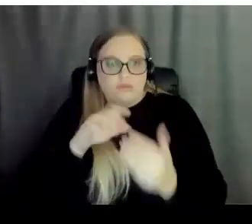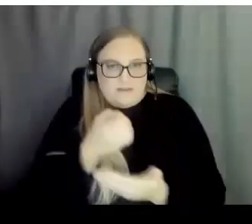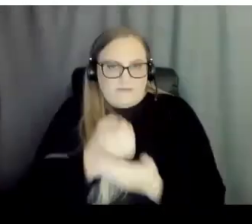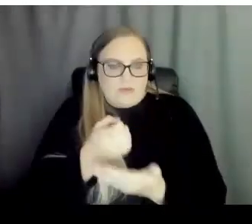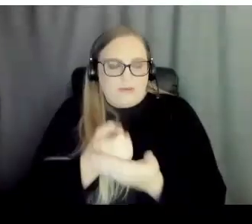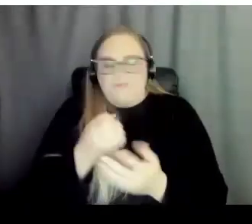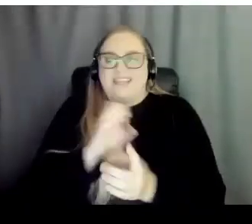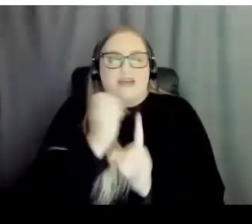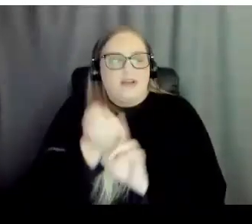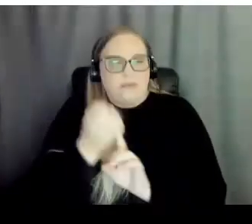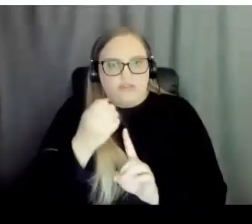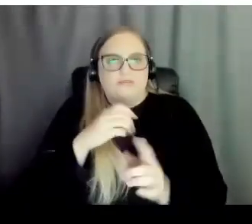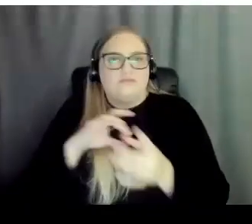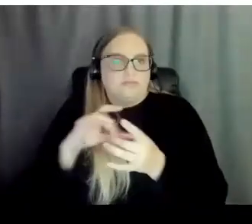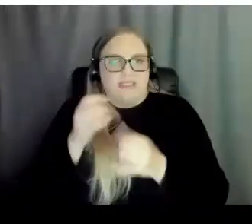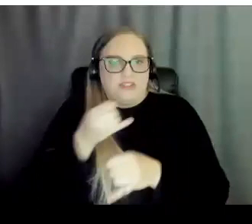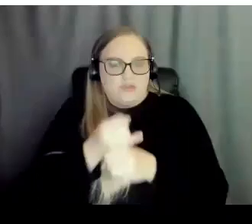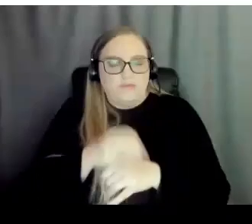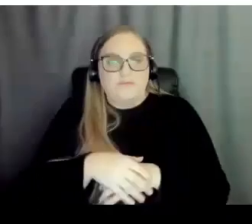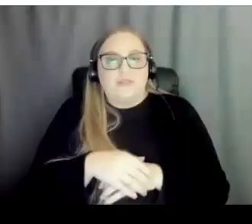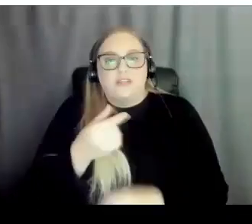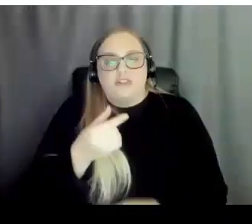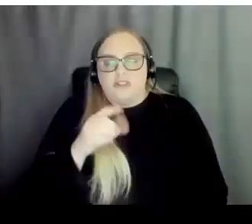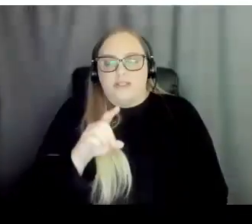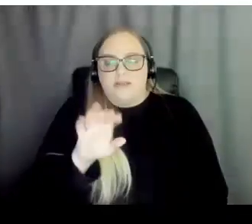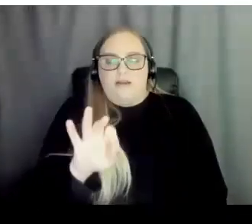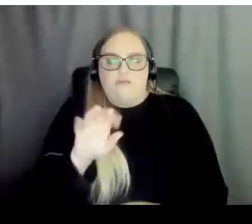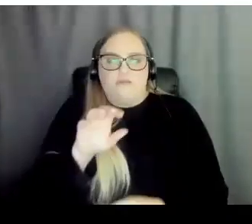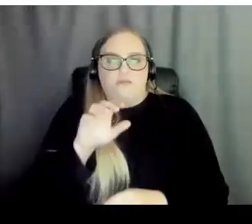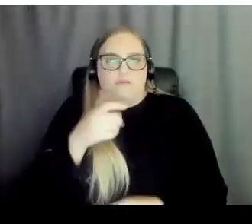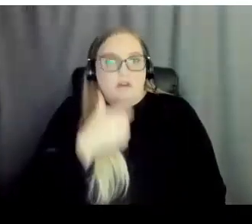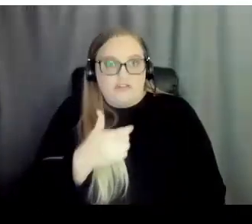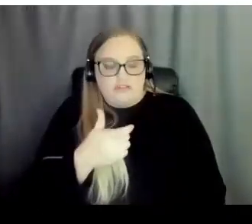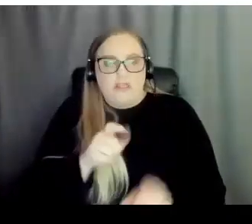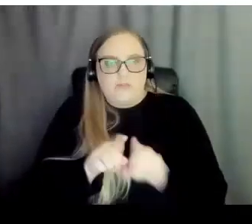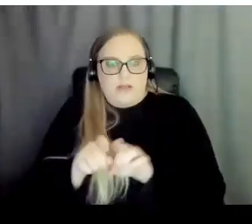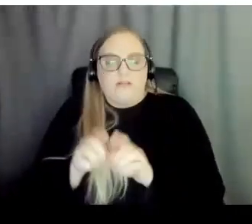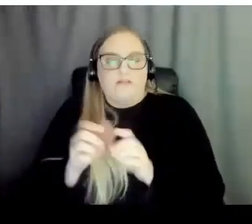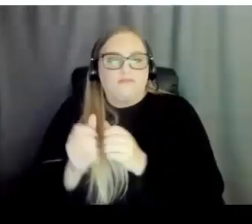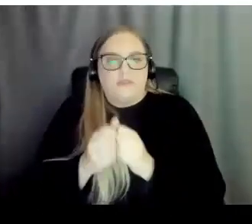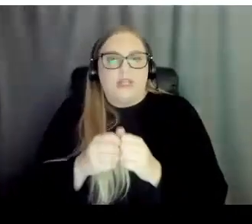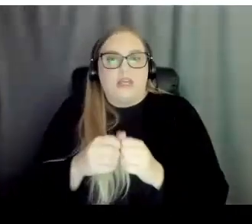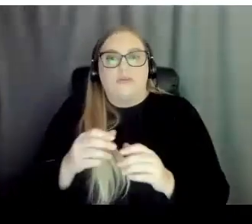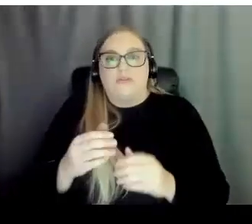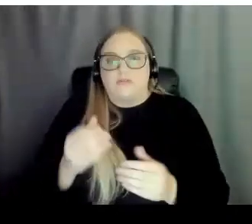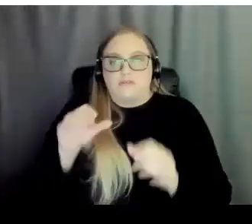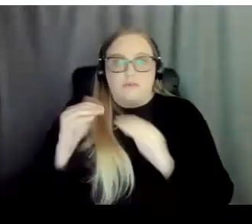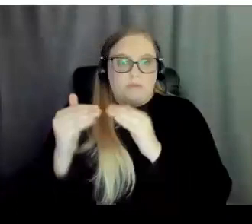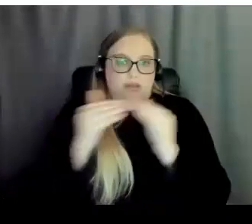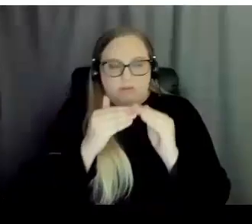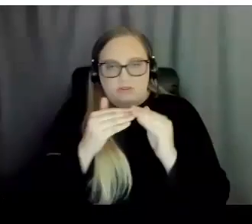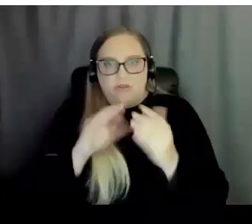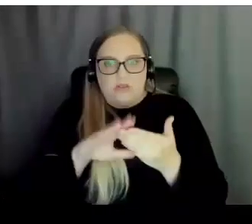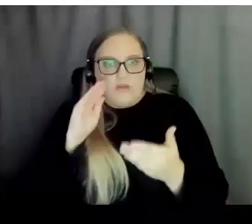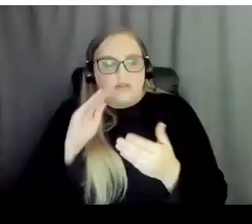National Association of Regional Councils, and GDF Watch. They will build knowledge and facilitate peer-to-peer learning to empower communities to engage